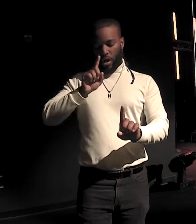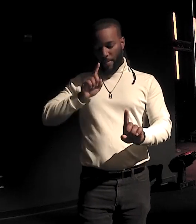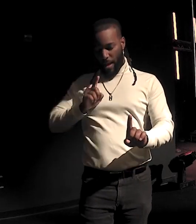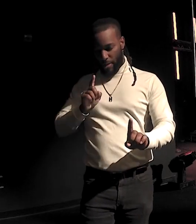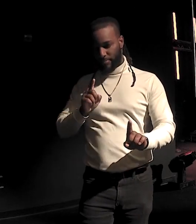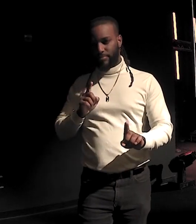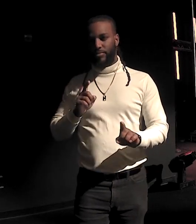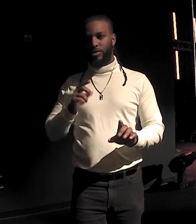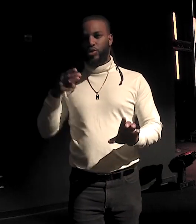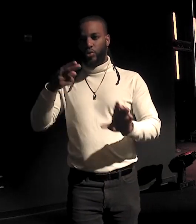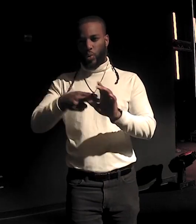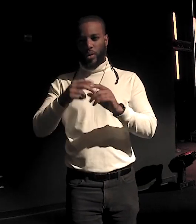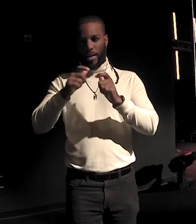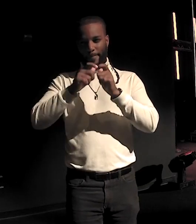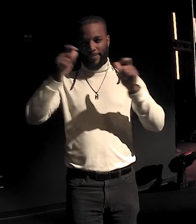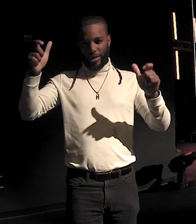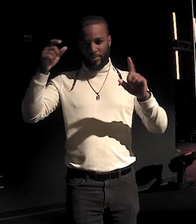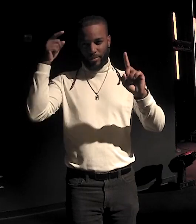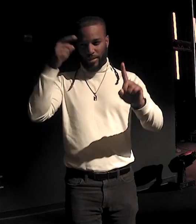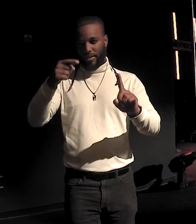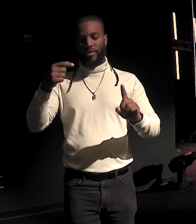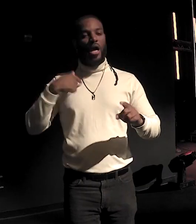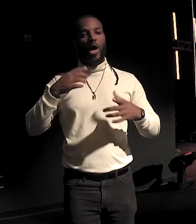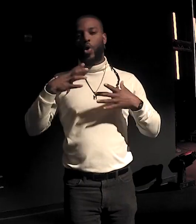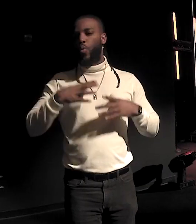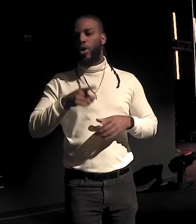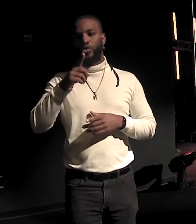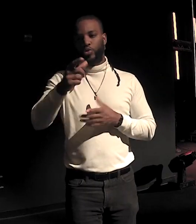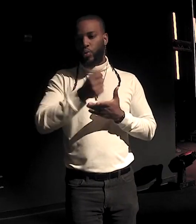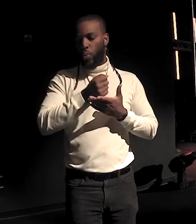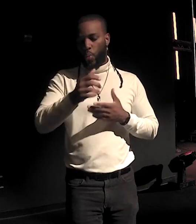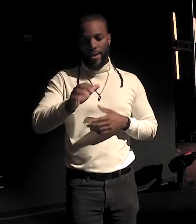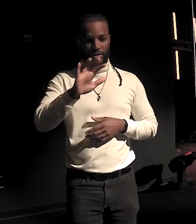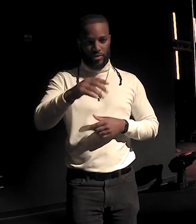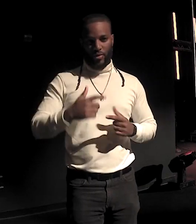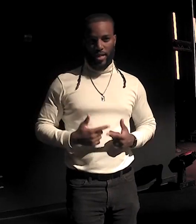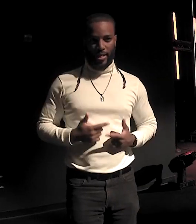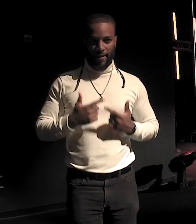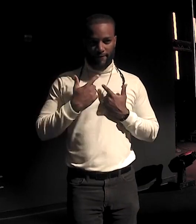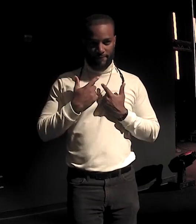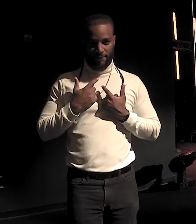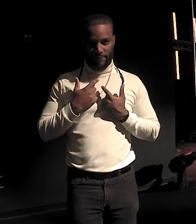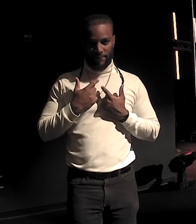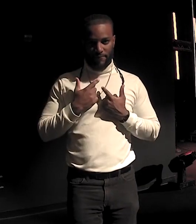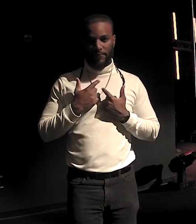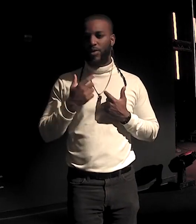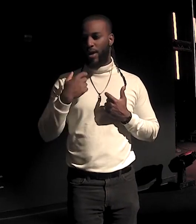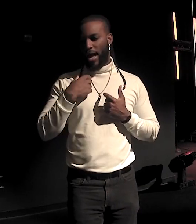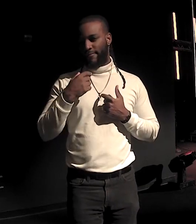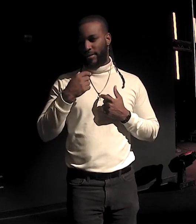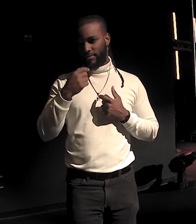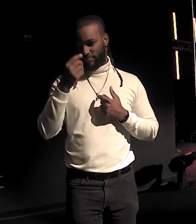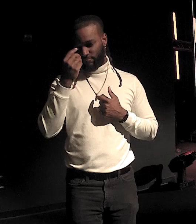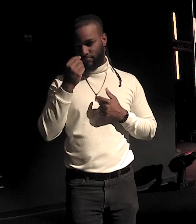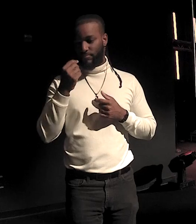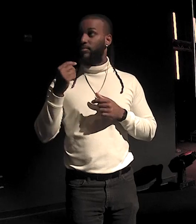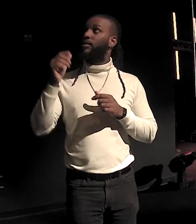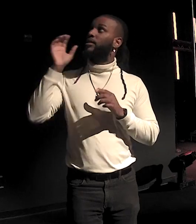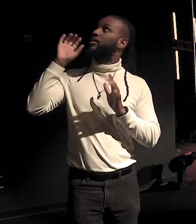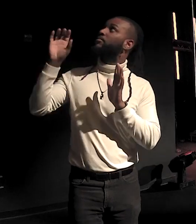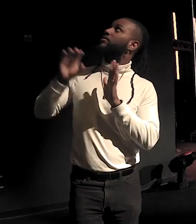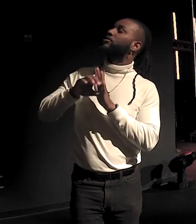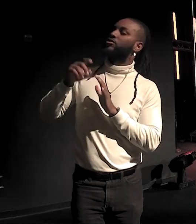little bigger perspective, because I don't want you to waste your life. And so I have a little illustration we're going to look at to